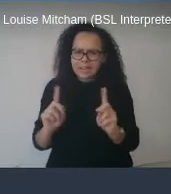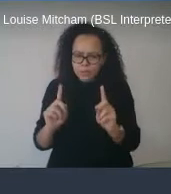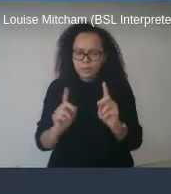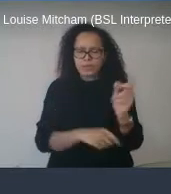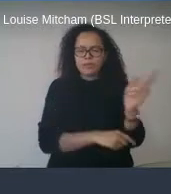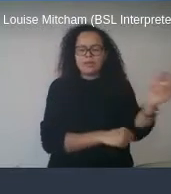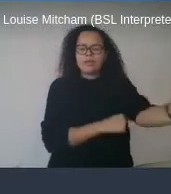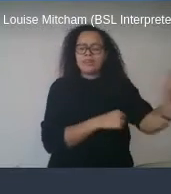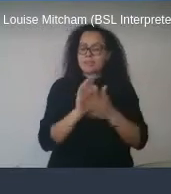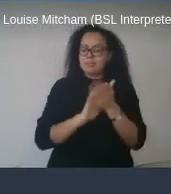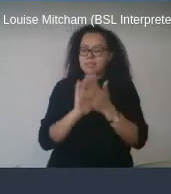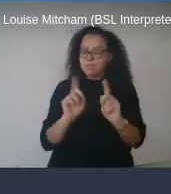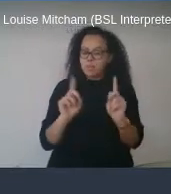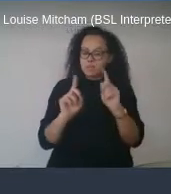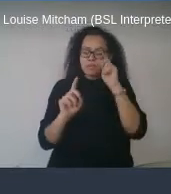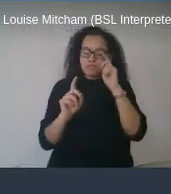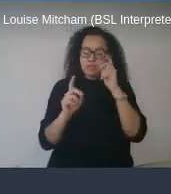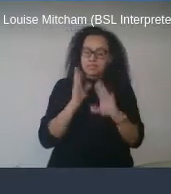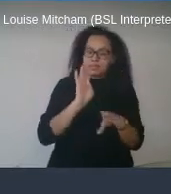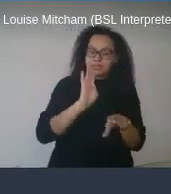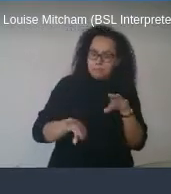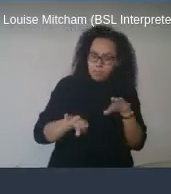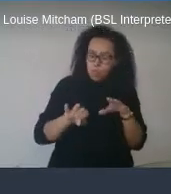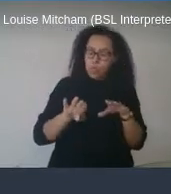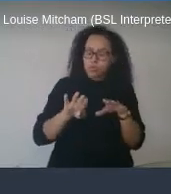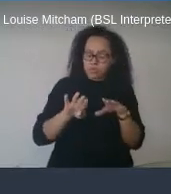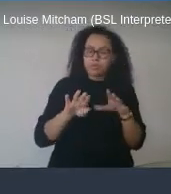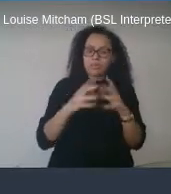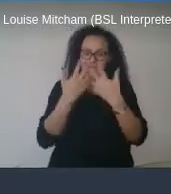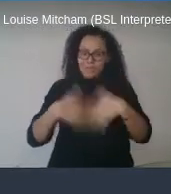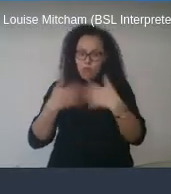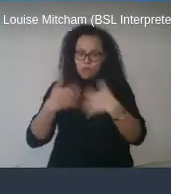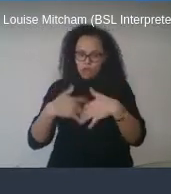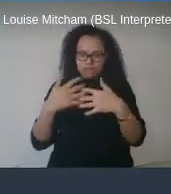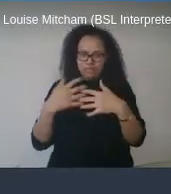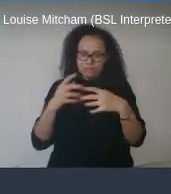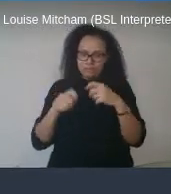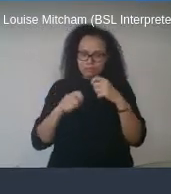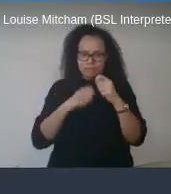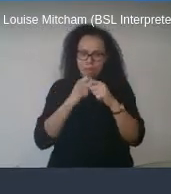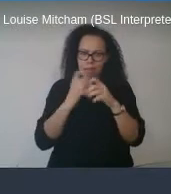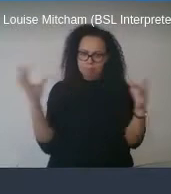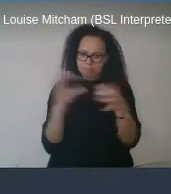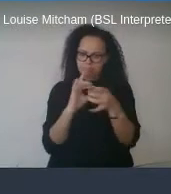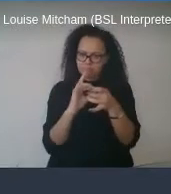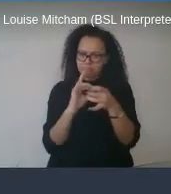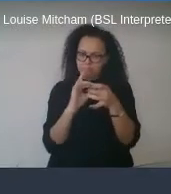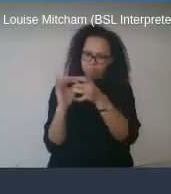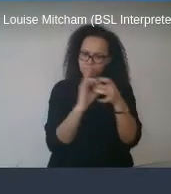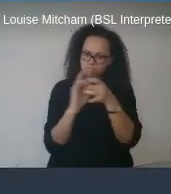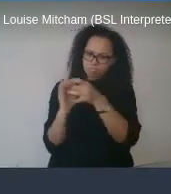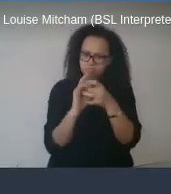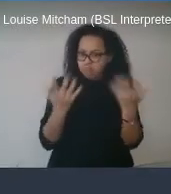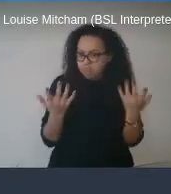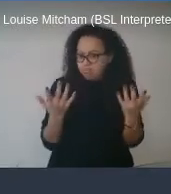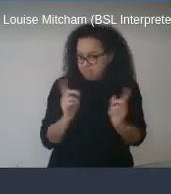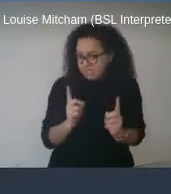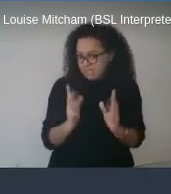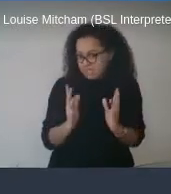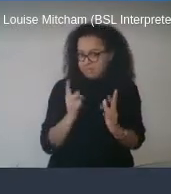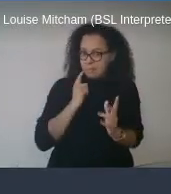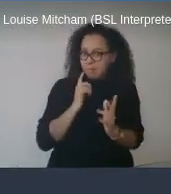integration of the coming of the sport sector and technology. Pretty self-explanatory, I suppose, when you put it like that. But